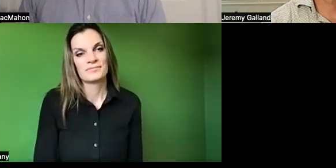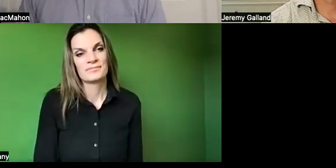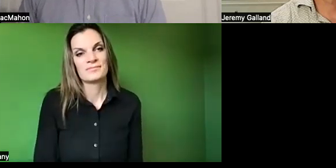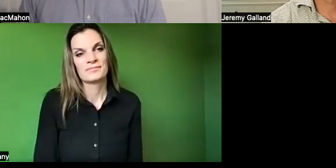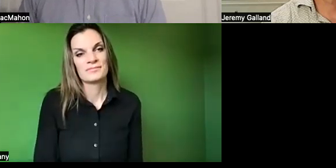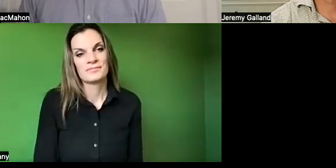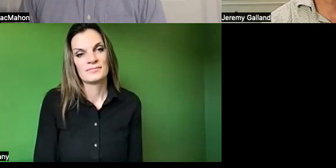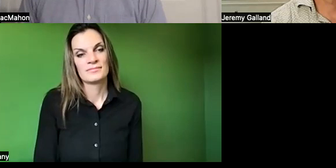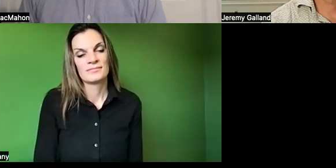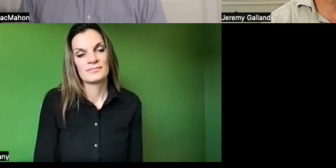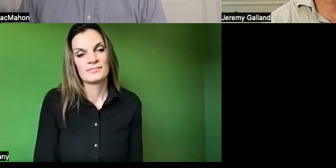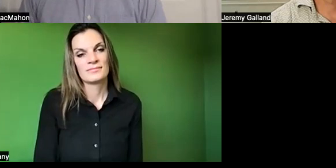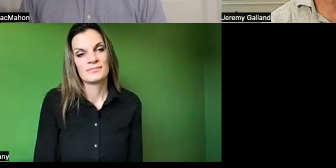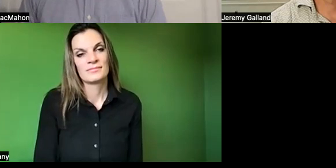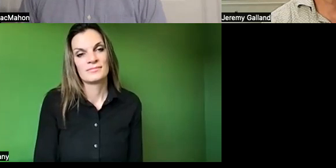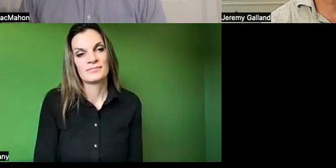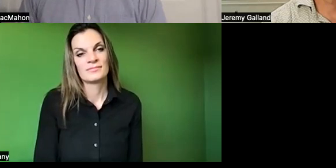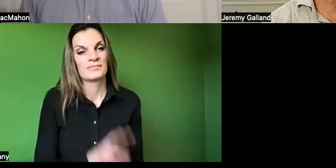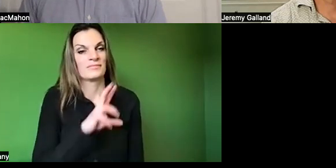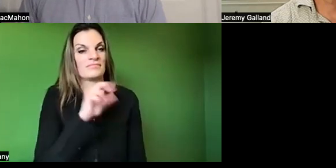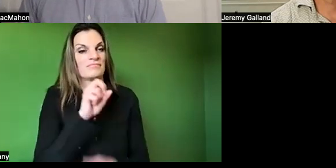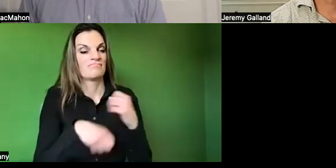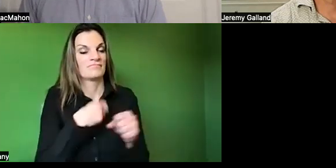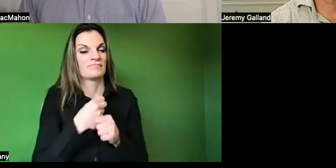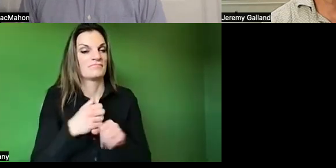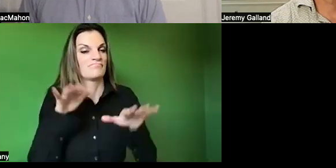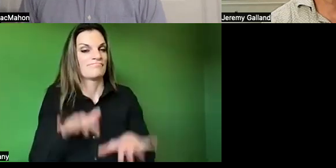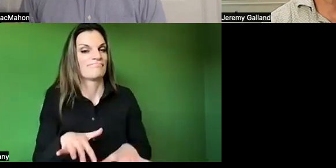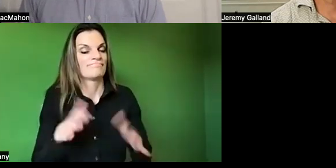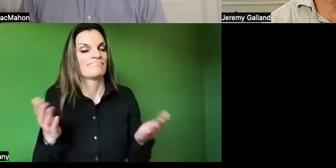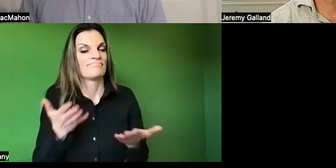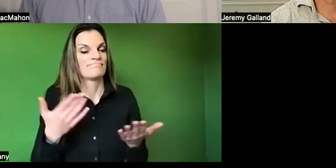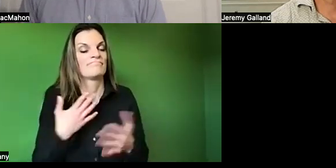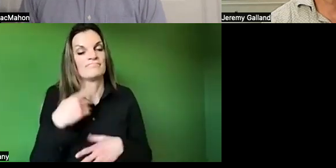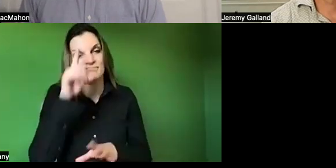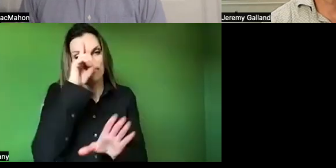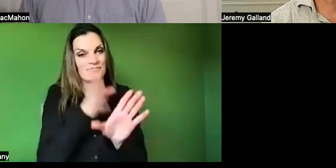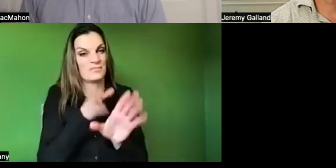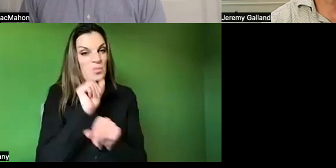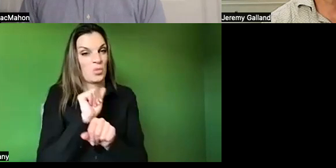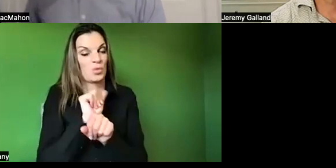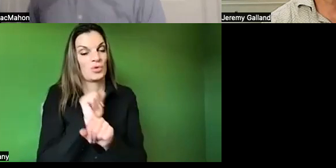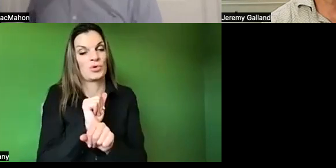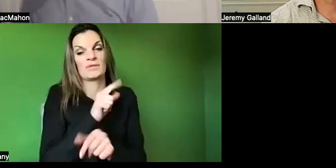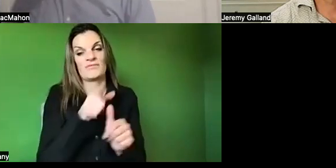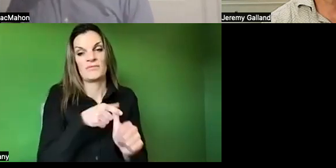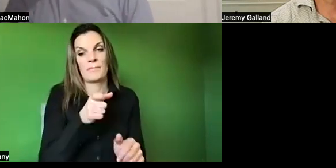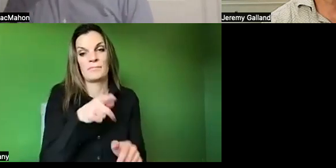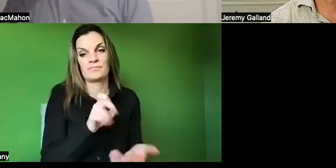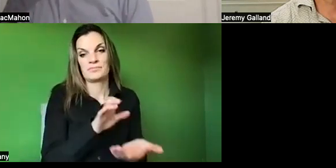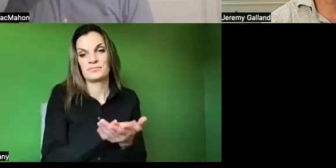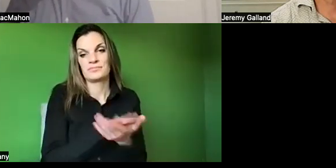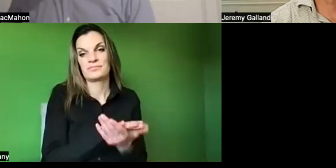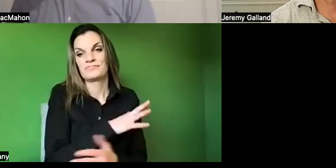spent my life working as a psychologist with people of all ages, from preschool through late adulthood. As a